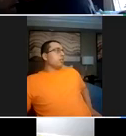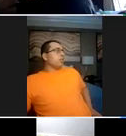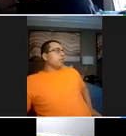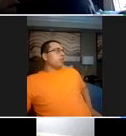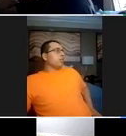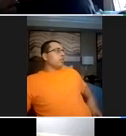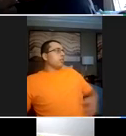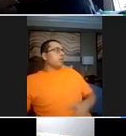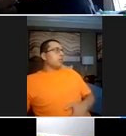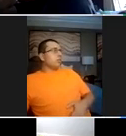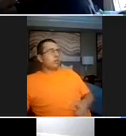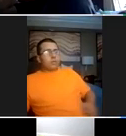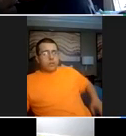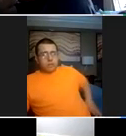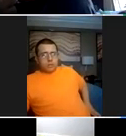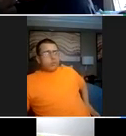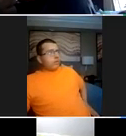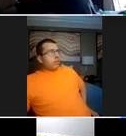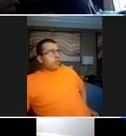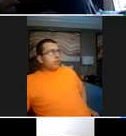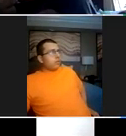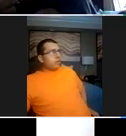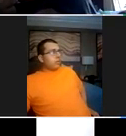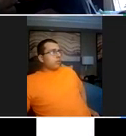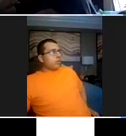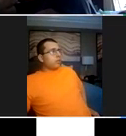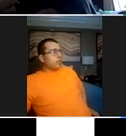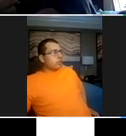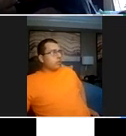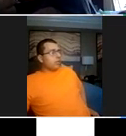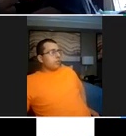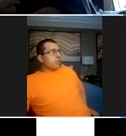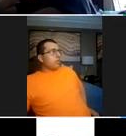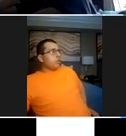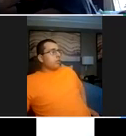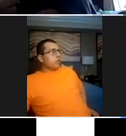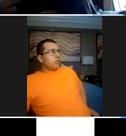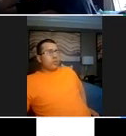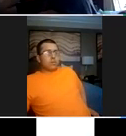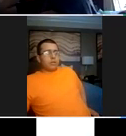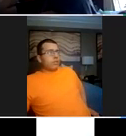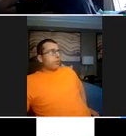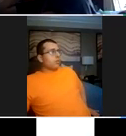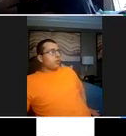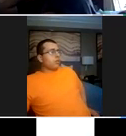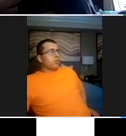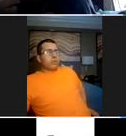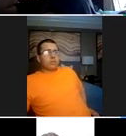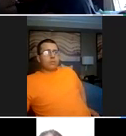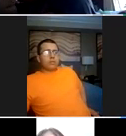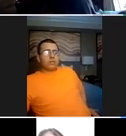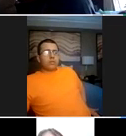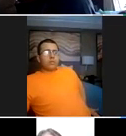And then this one says, the next one, and some fell among thorns. And the thorns sprung up and choked